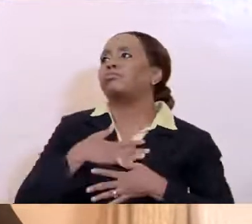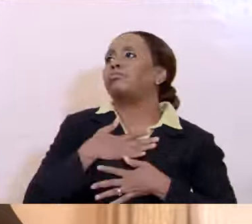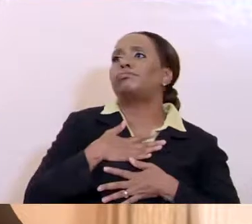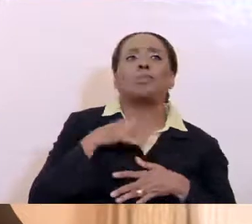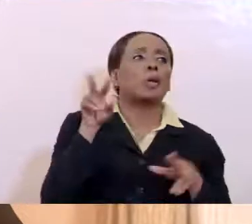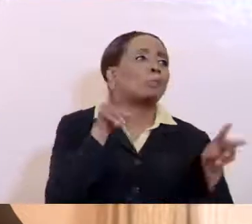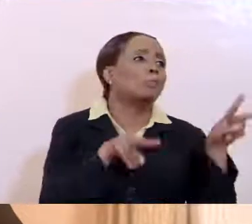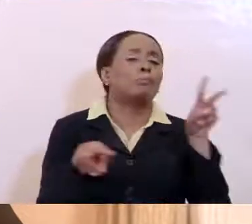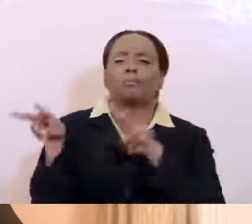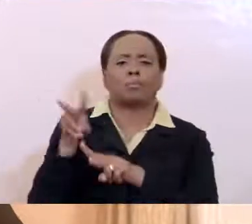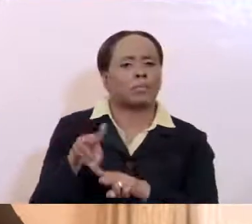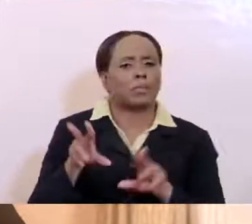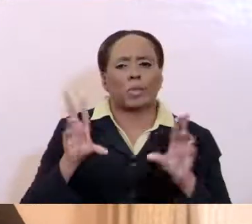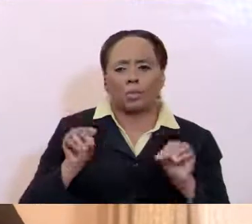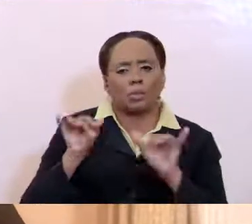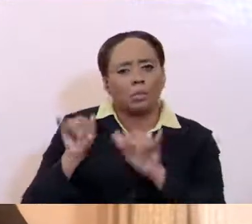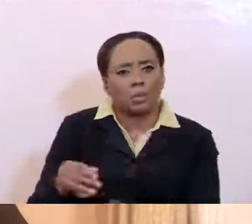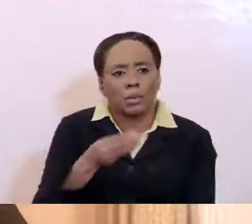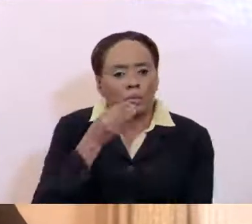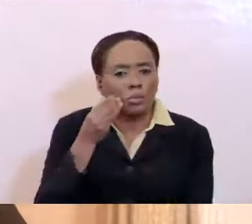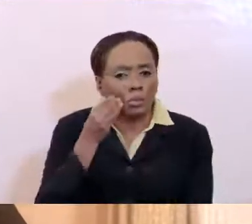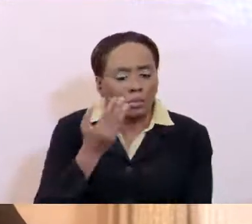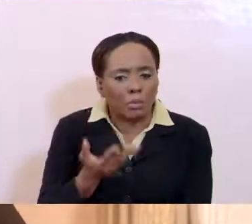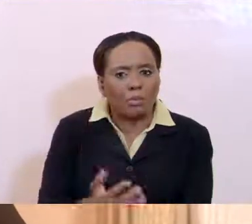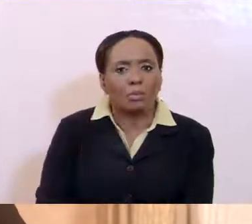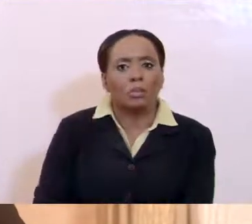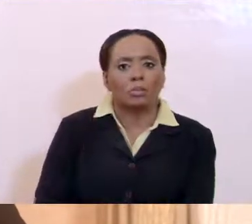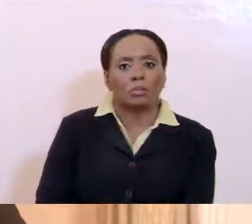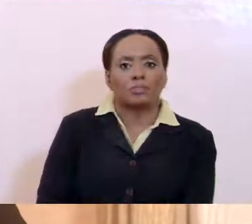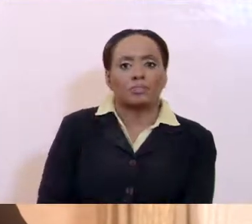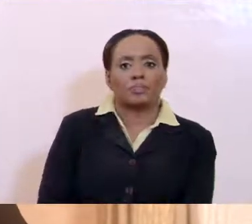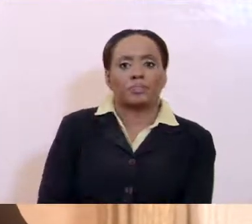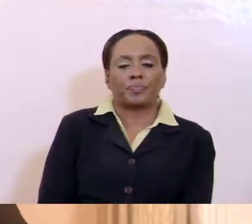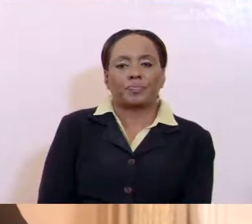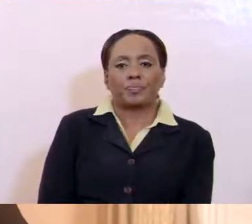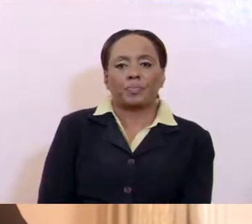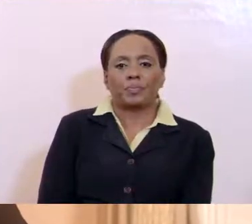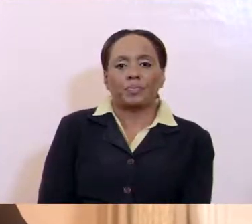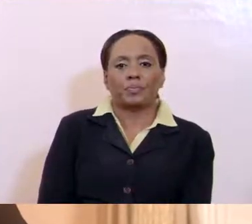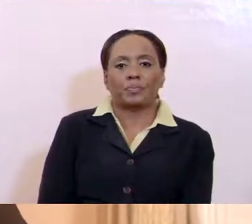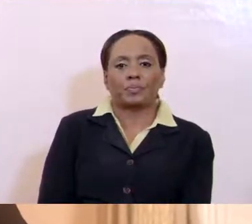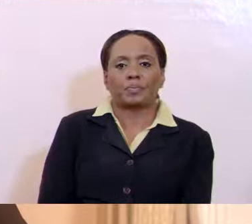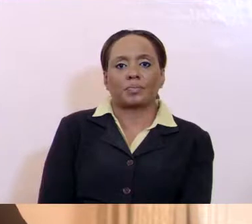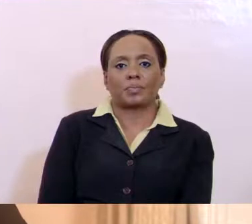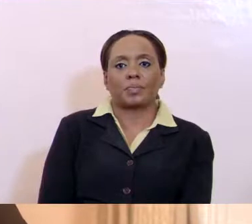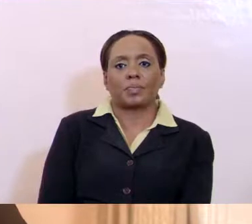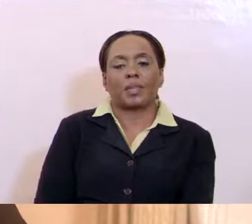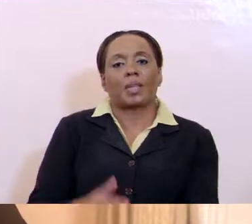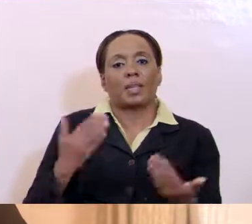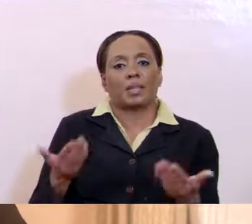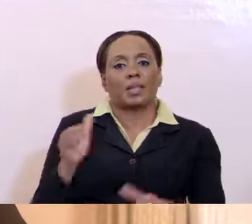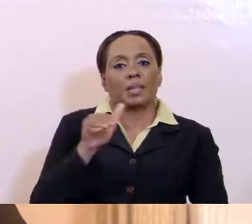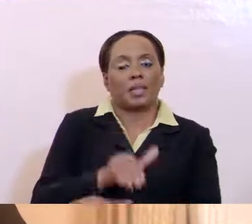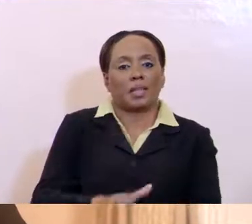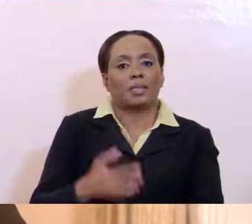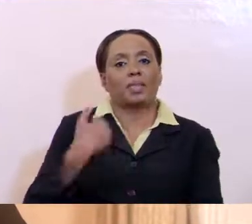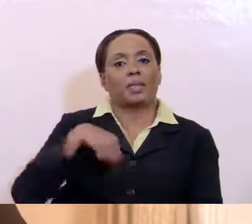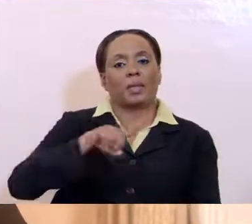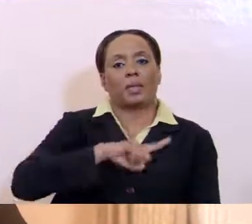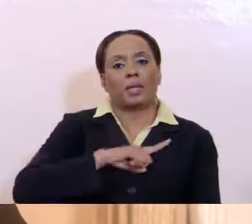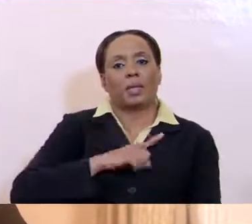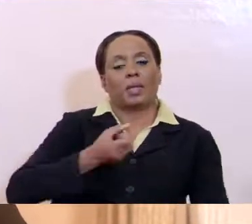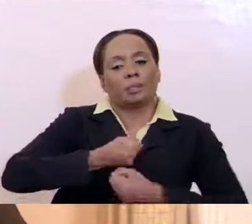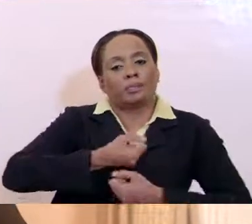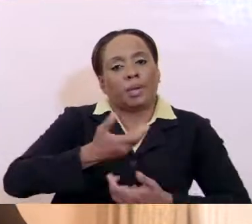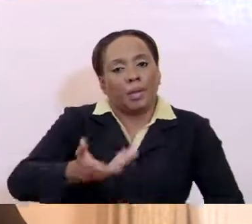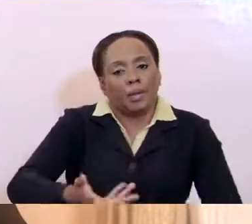much as you can. And this evening, we extend deepest condolences to